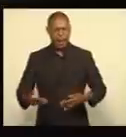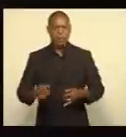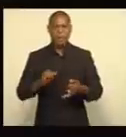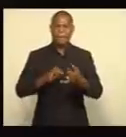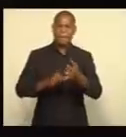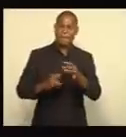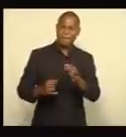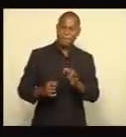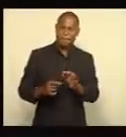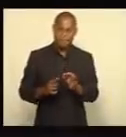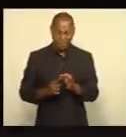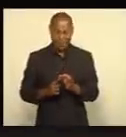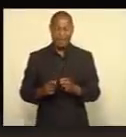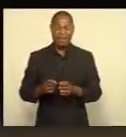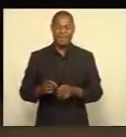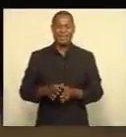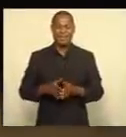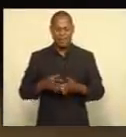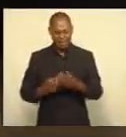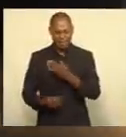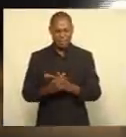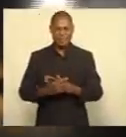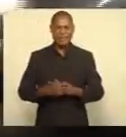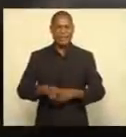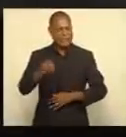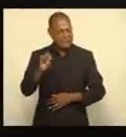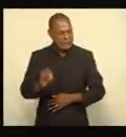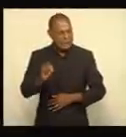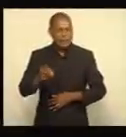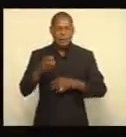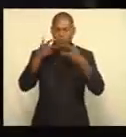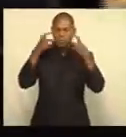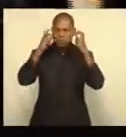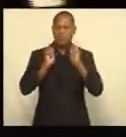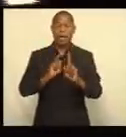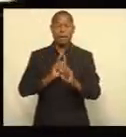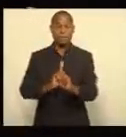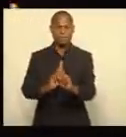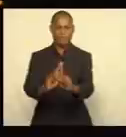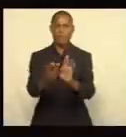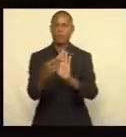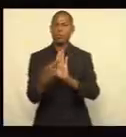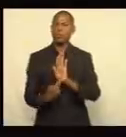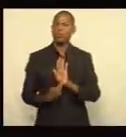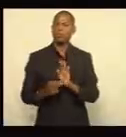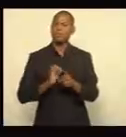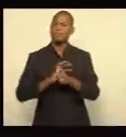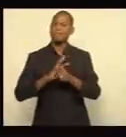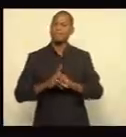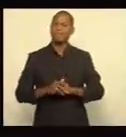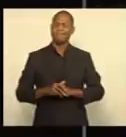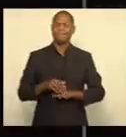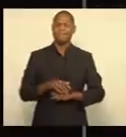earlier today, the need to wear masks and follow the COVID protocols when we are out in public.